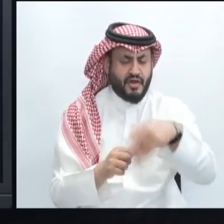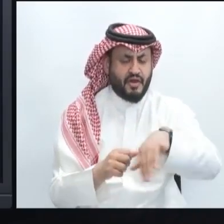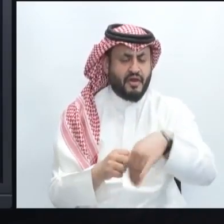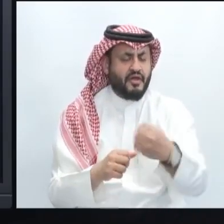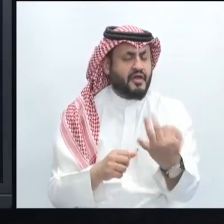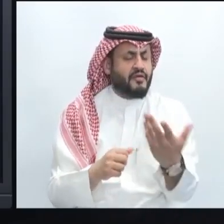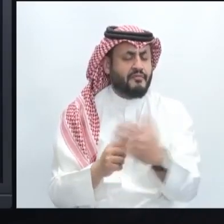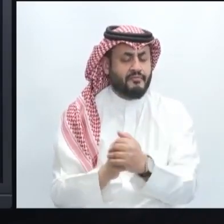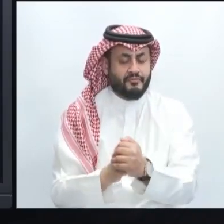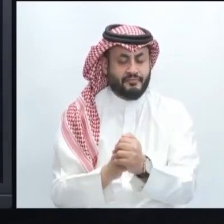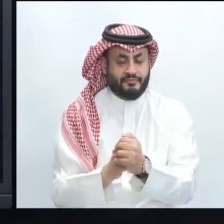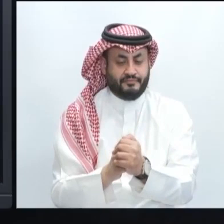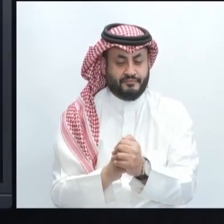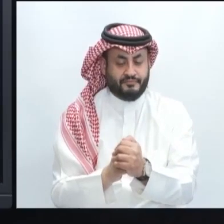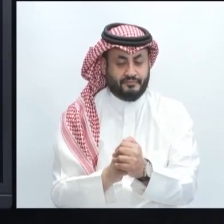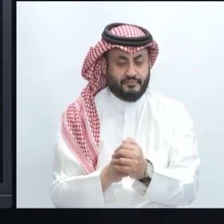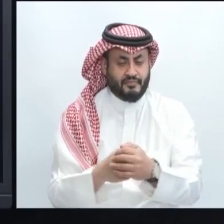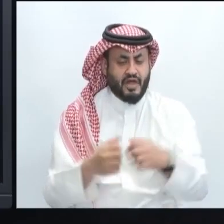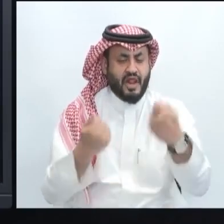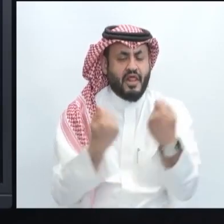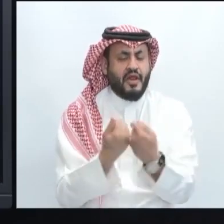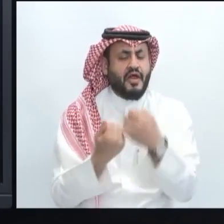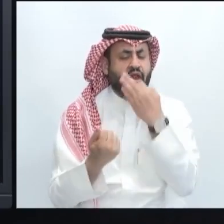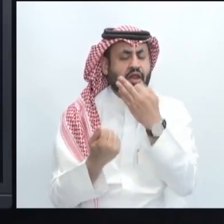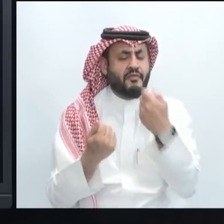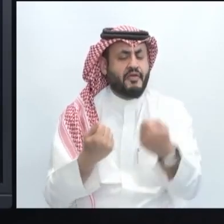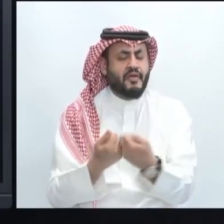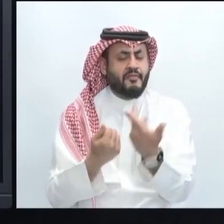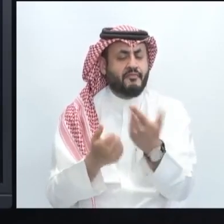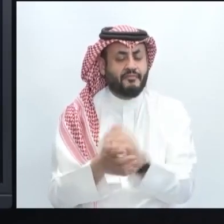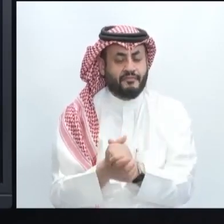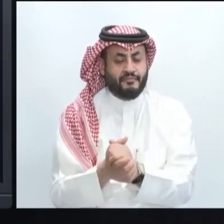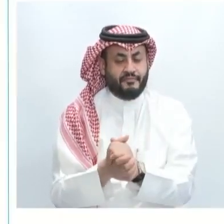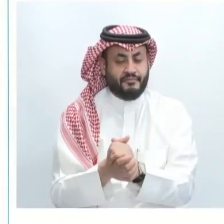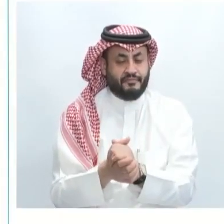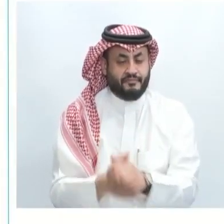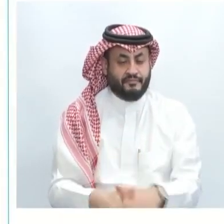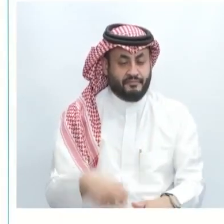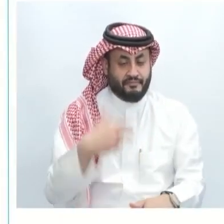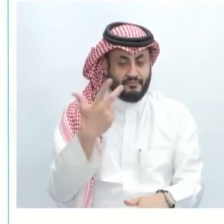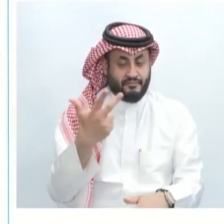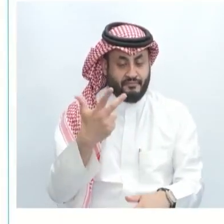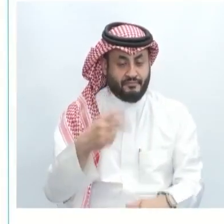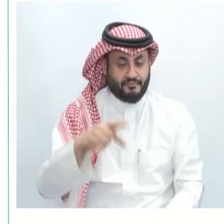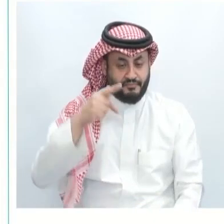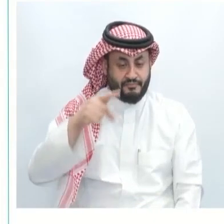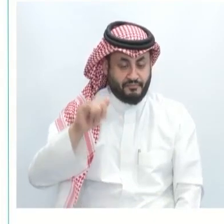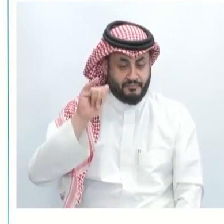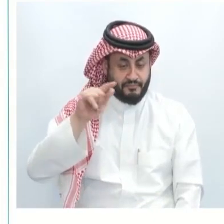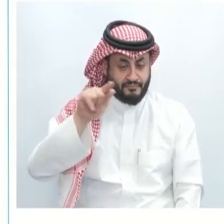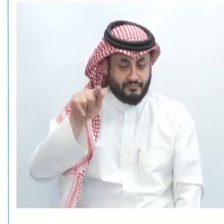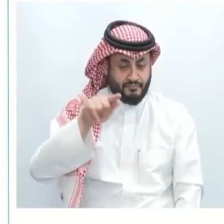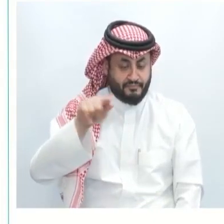we have pizzas. So how would we say this? We would say three